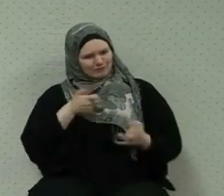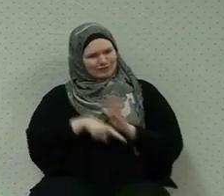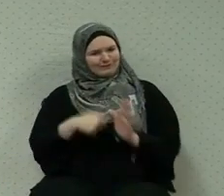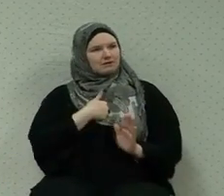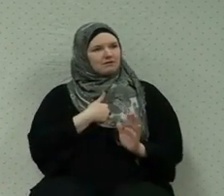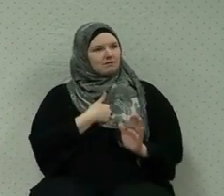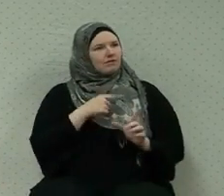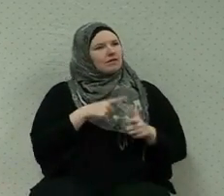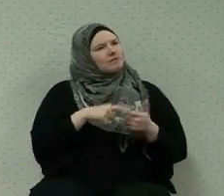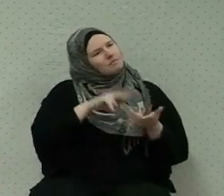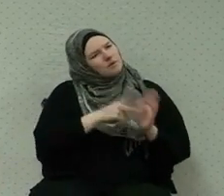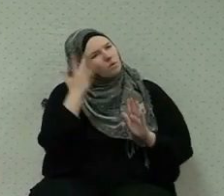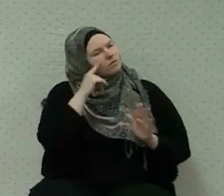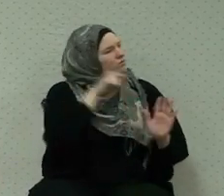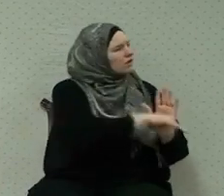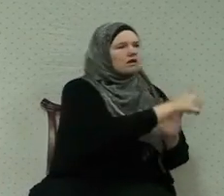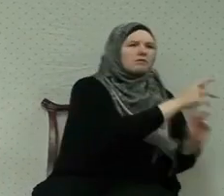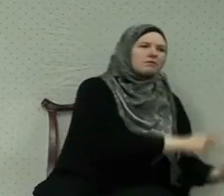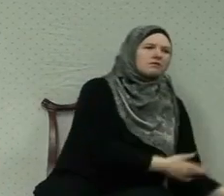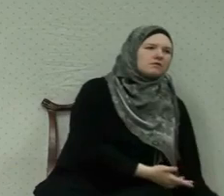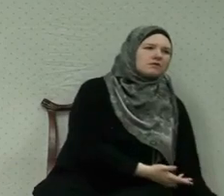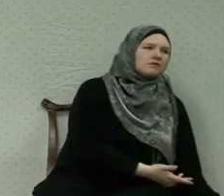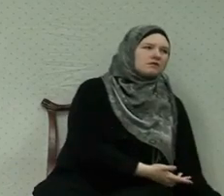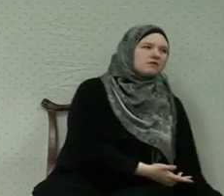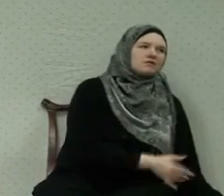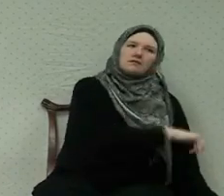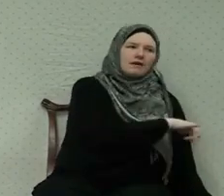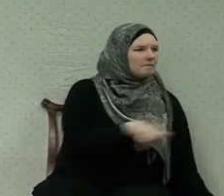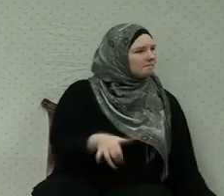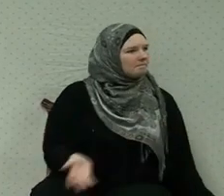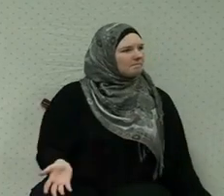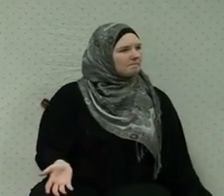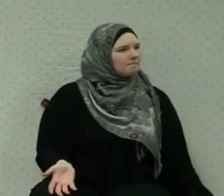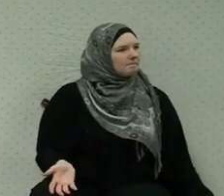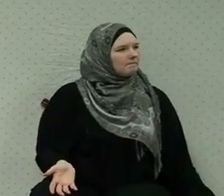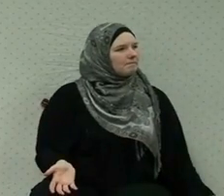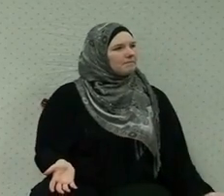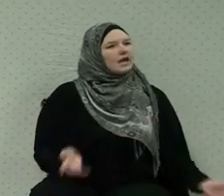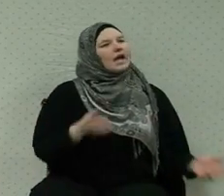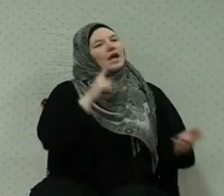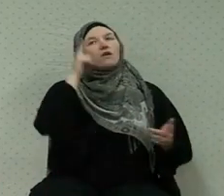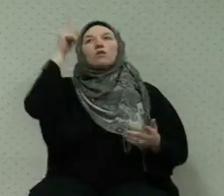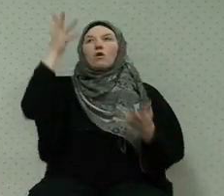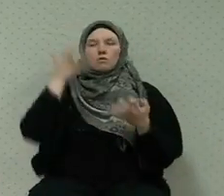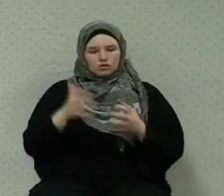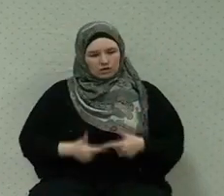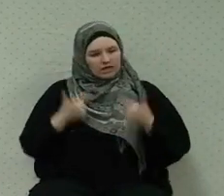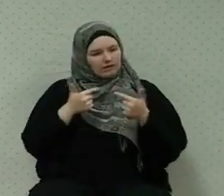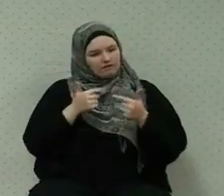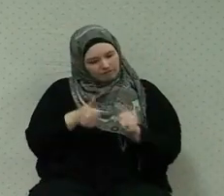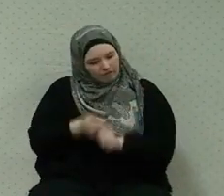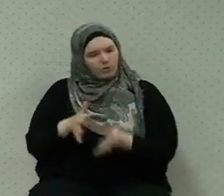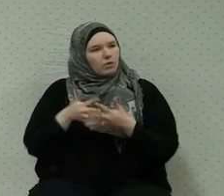guidance, not according to our whims and desires, not even according to our feeling. even when